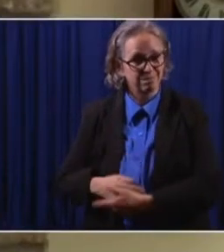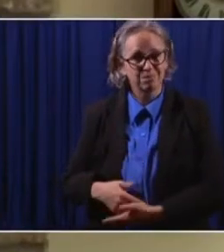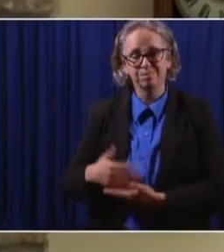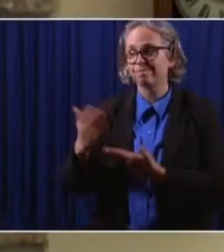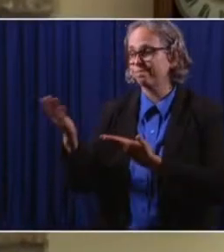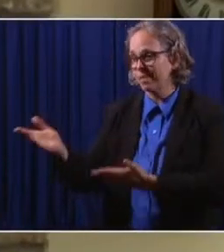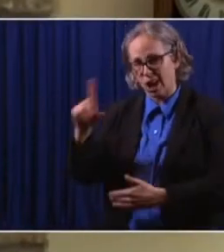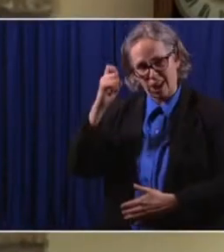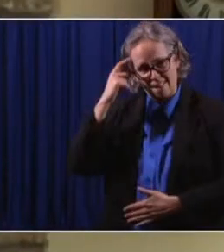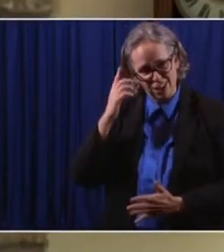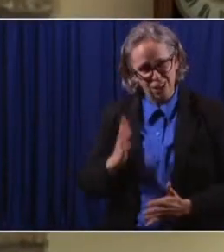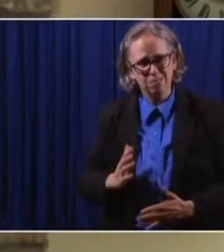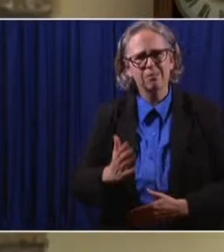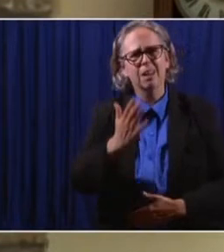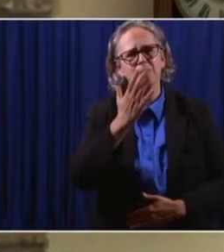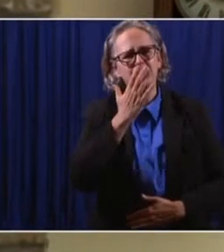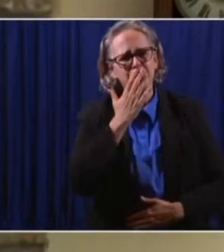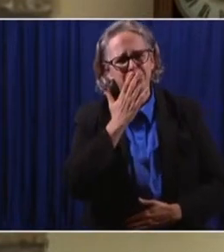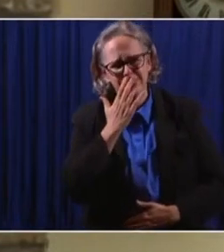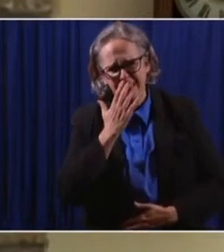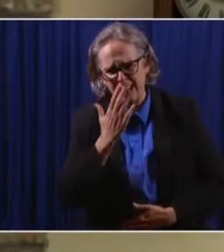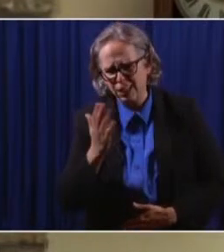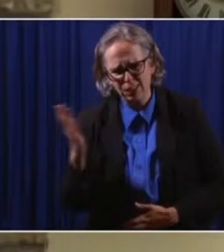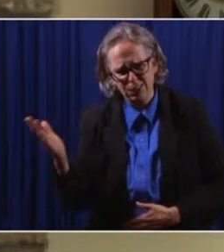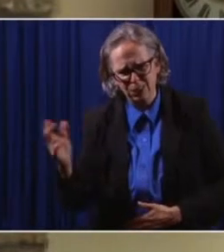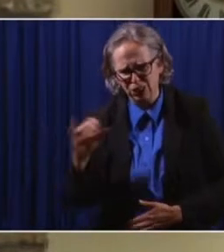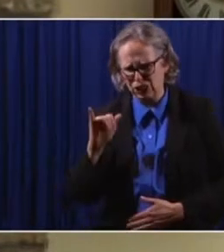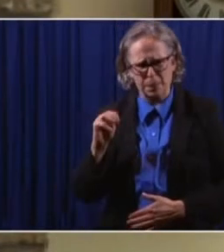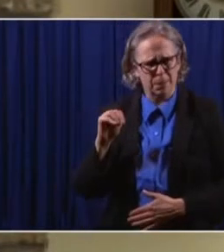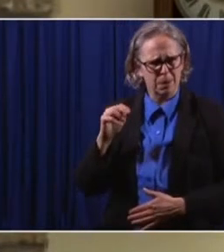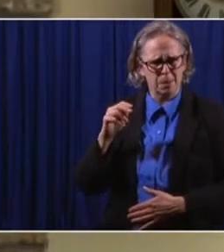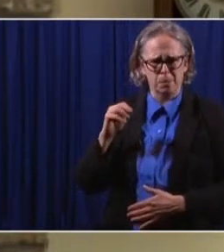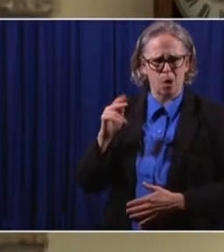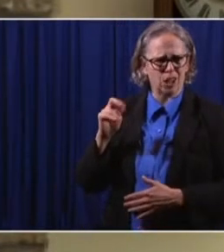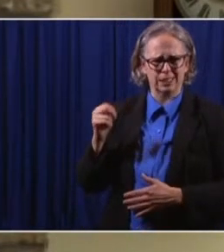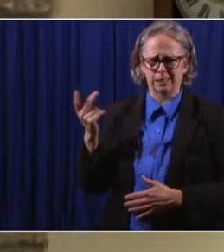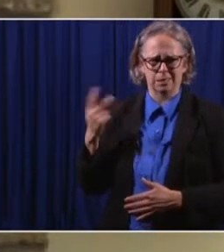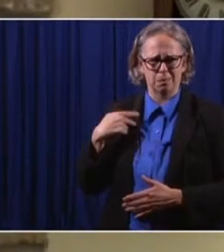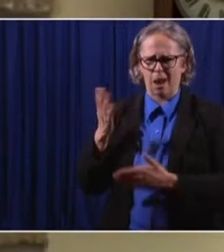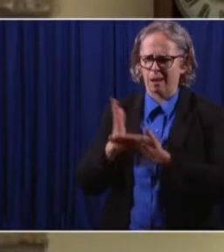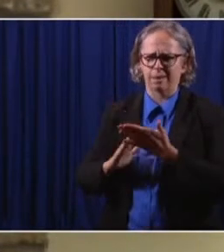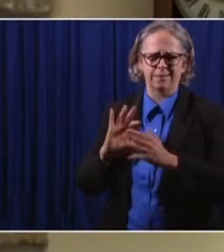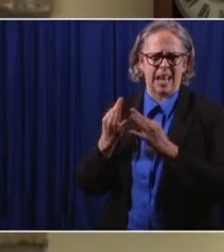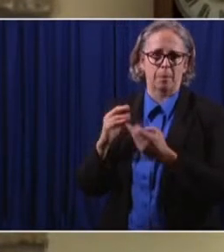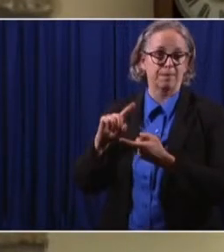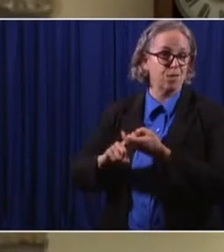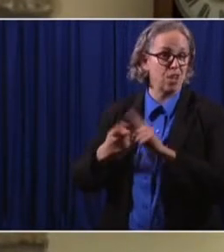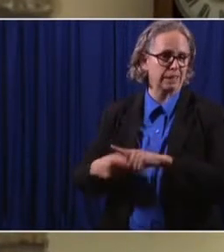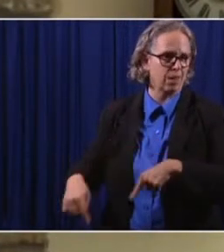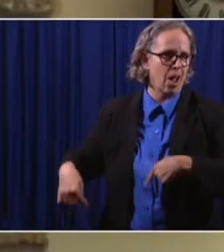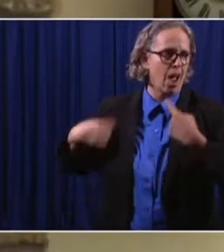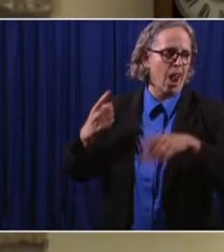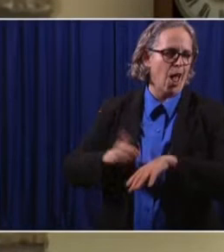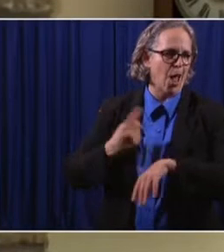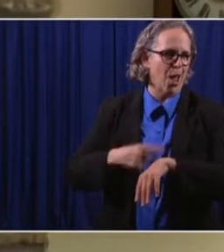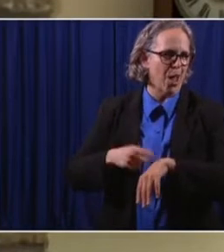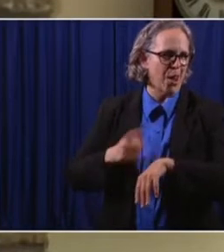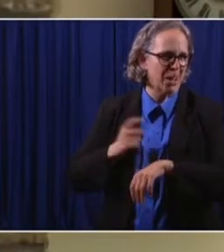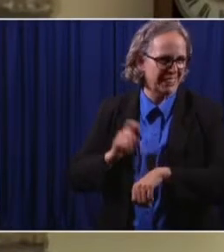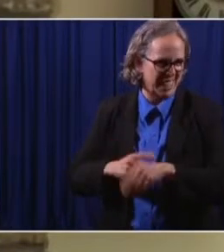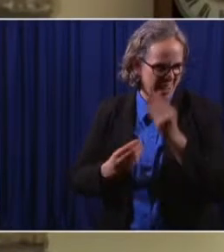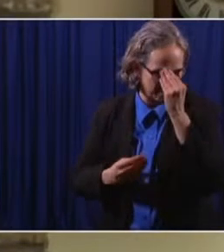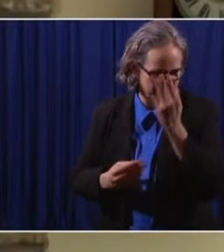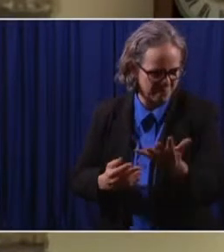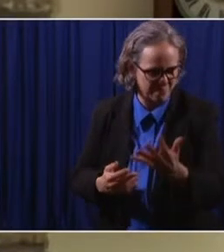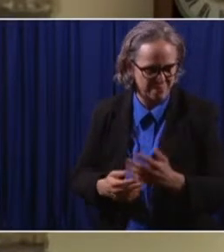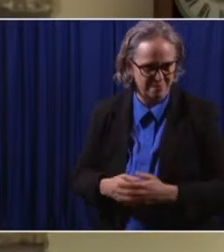Governor, thank you. Jim Martin has been a friend of our families for a long, long time. The one thing the Lieutenant Governor did not tell you